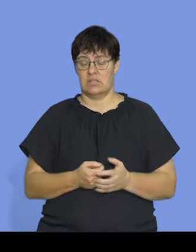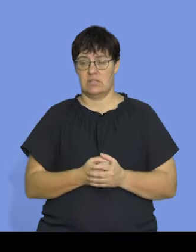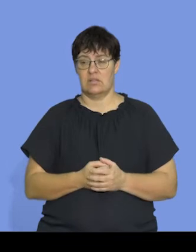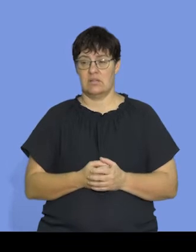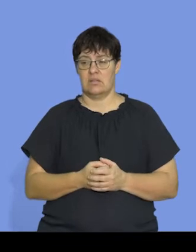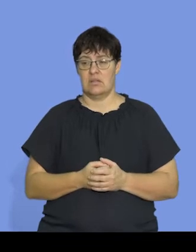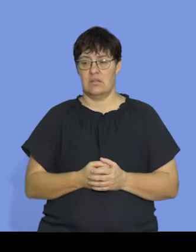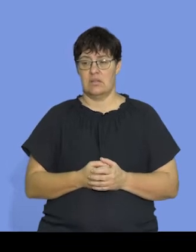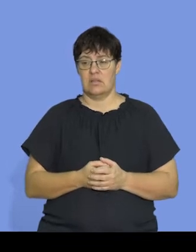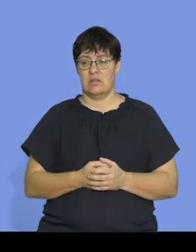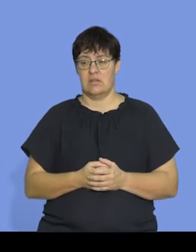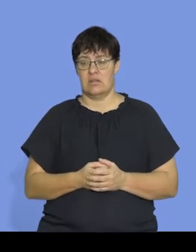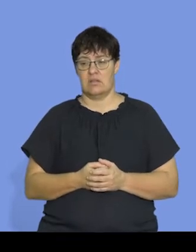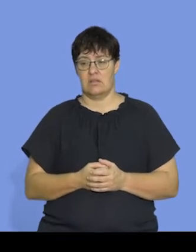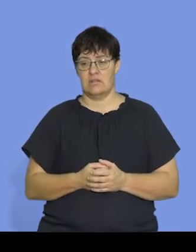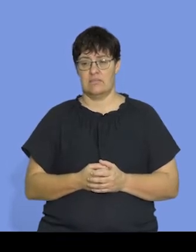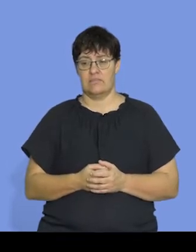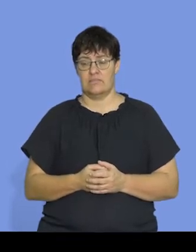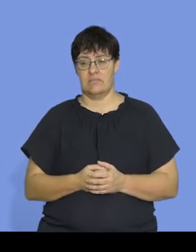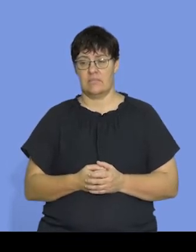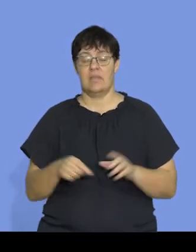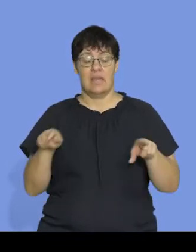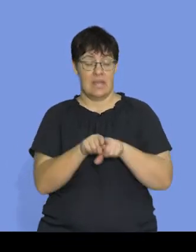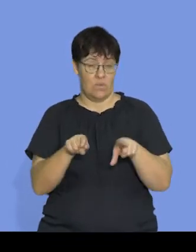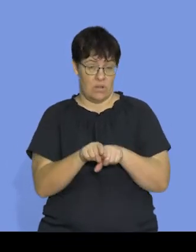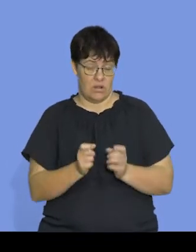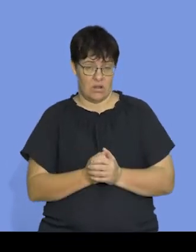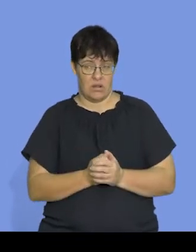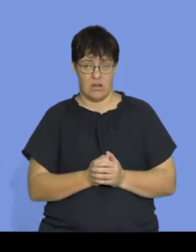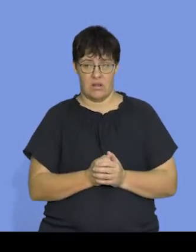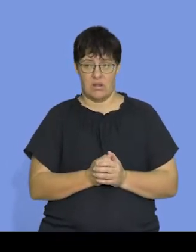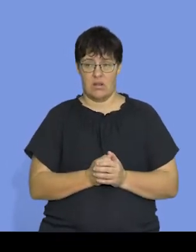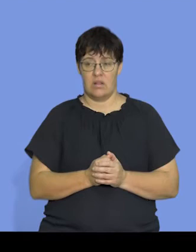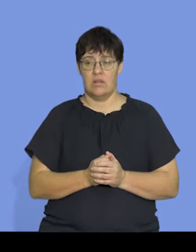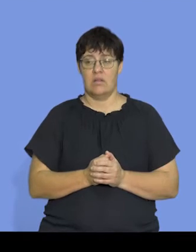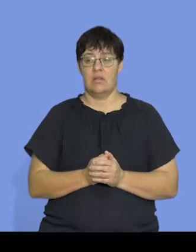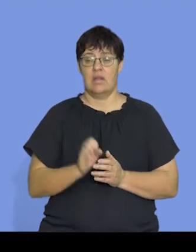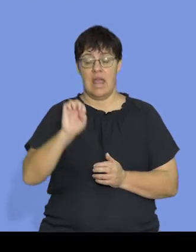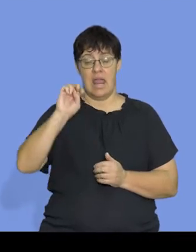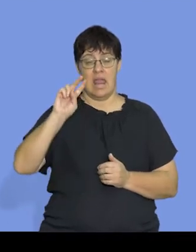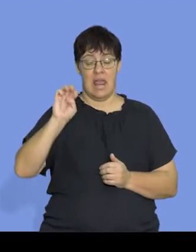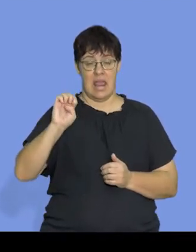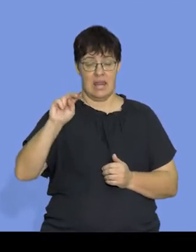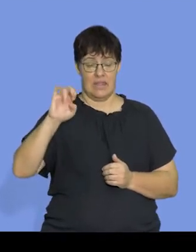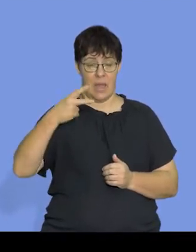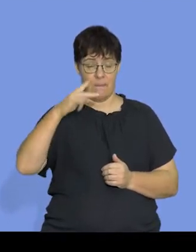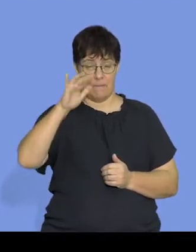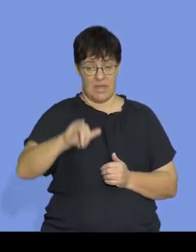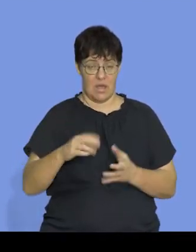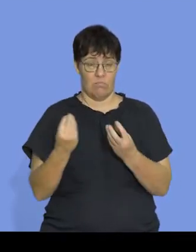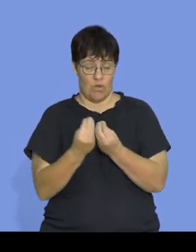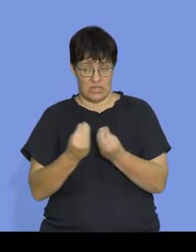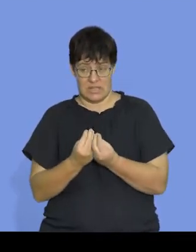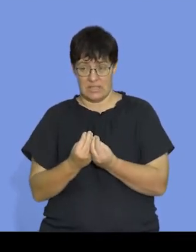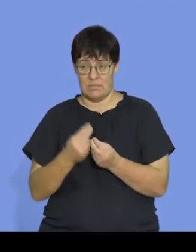H, which is the enthalpy change, is equals to enthalpy of products, okay, which is final,